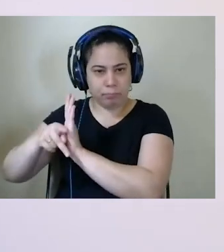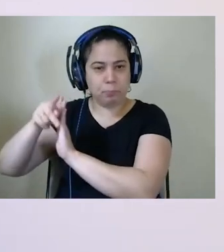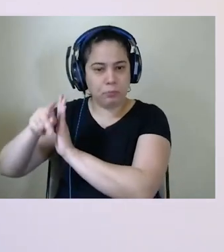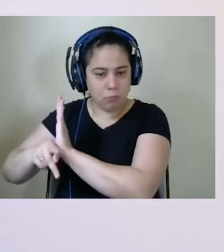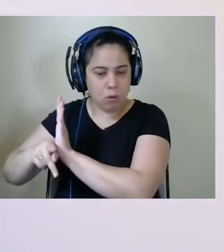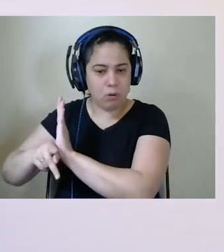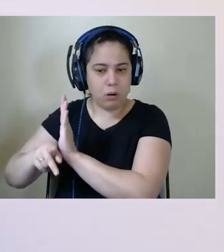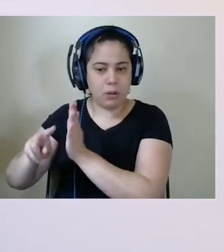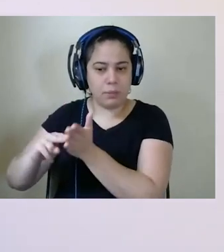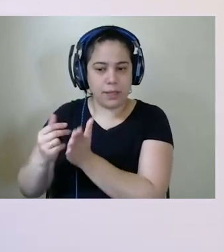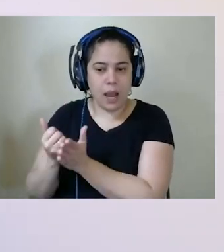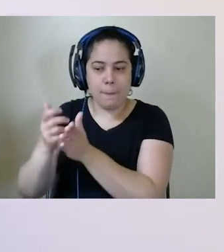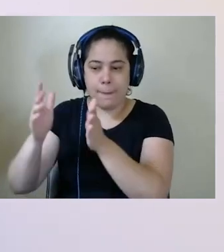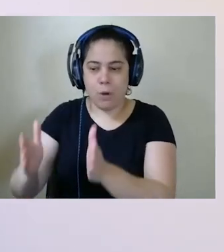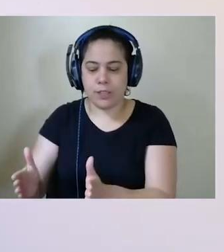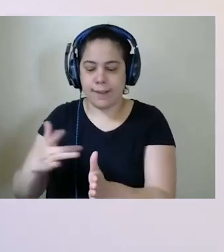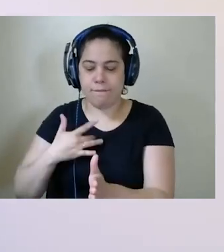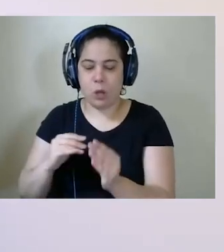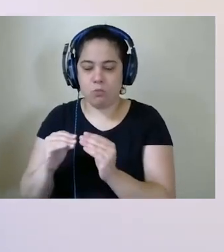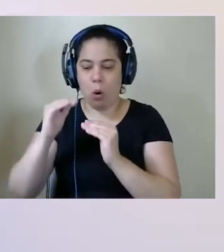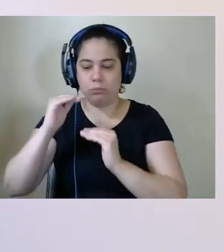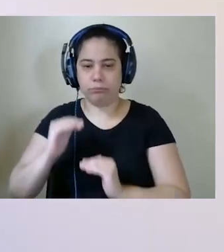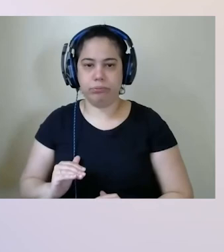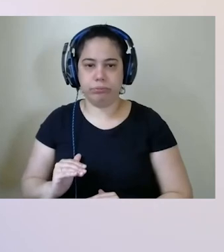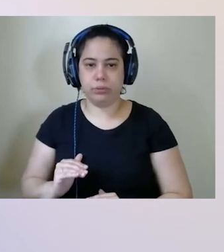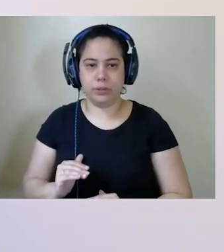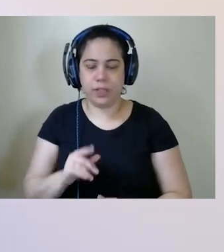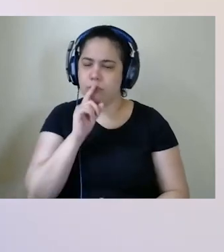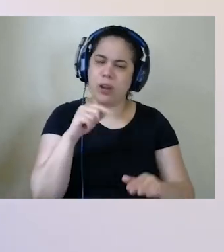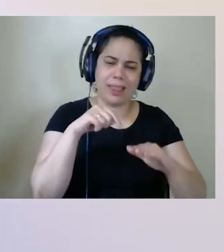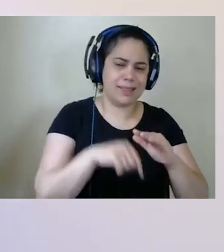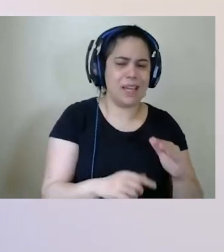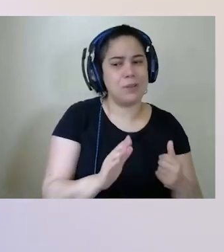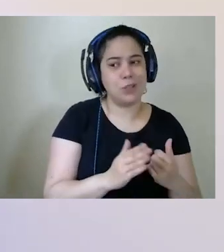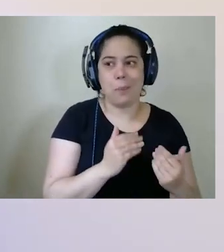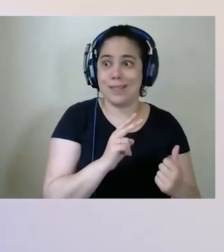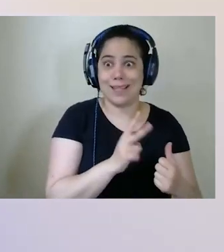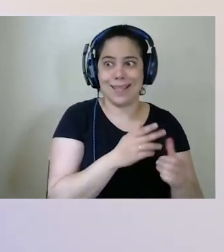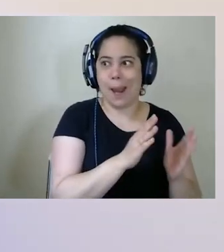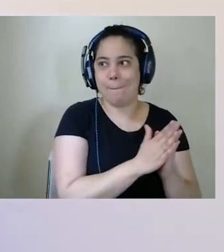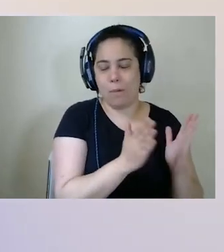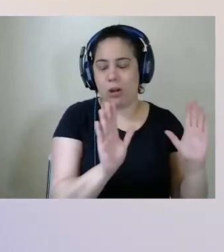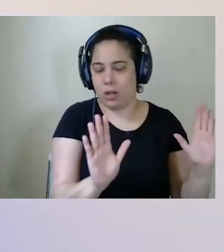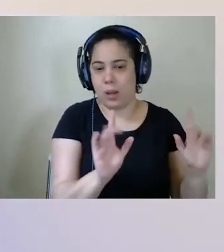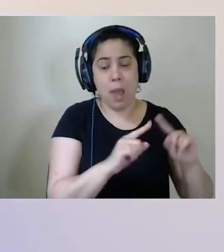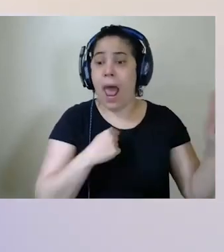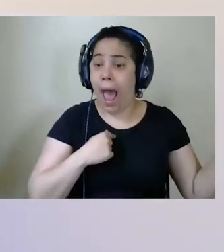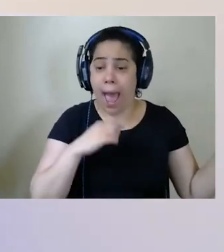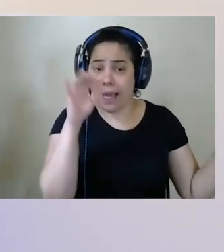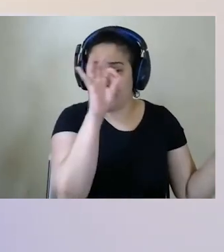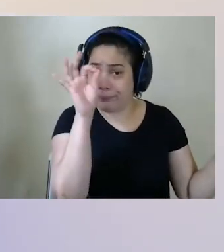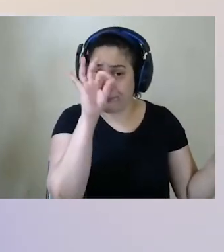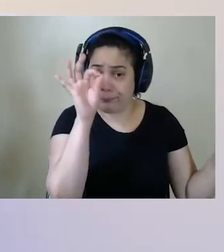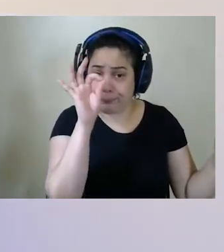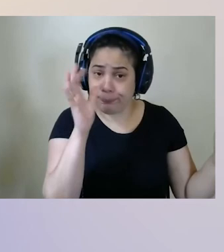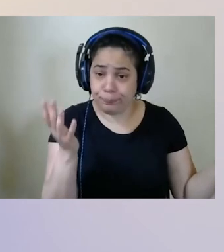that goes through this in detail. It's almost a second book on this. But so I didn't know any of this. And as I said,